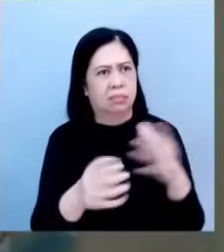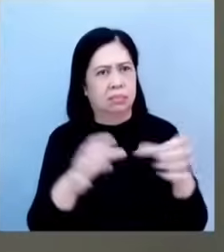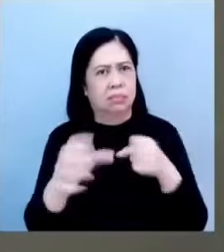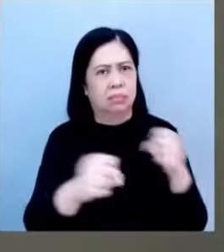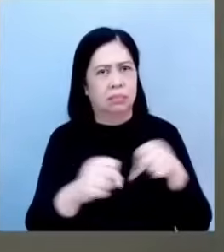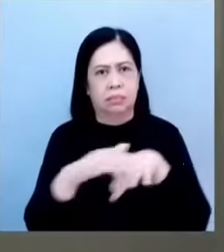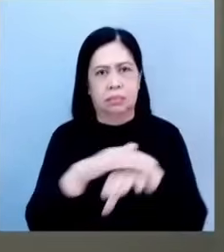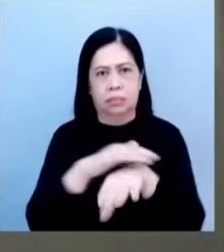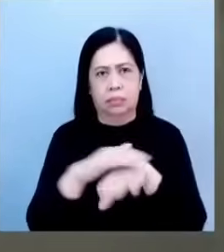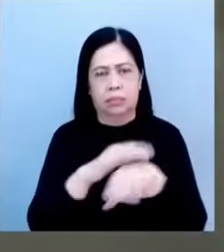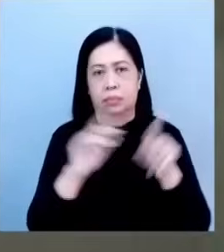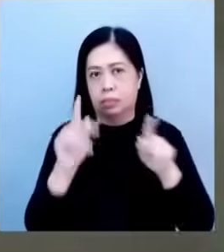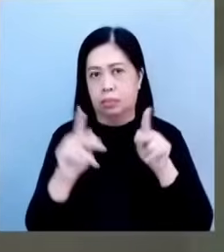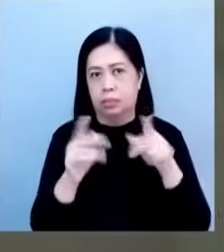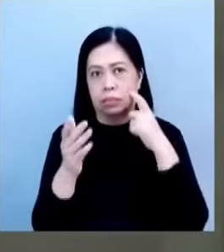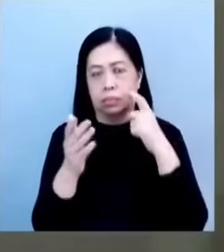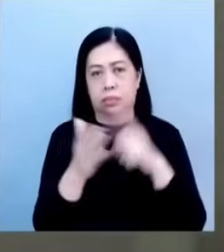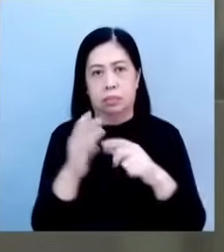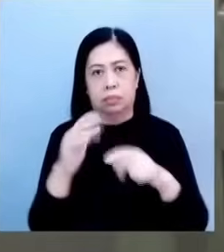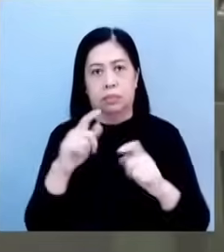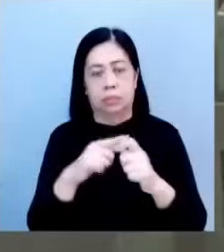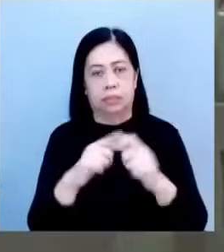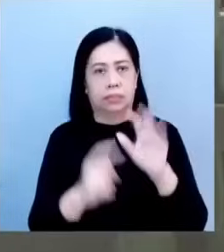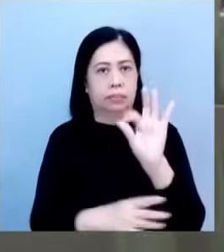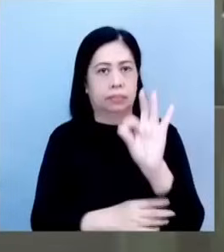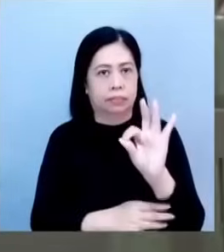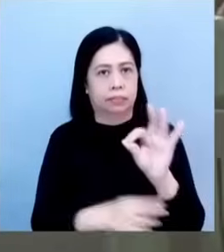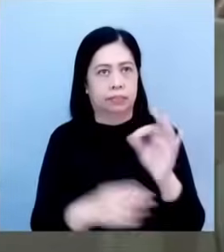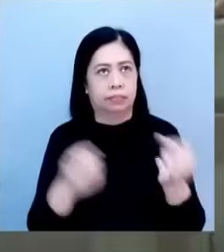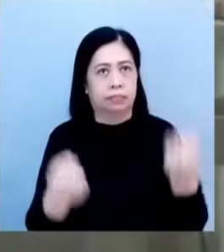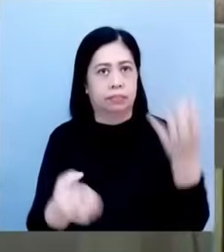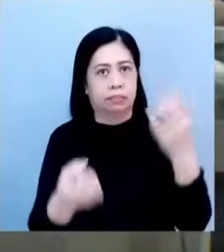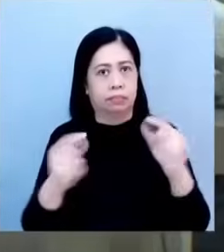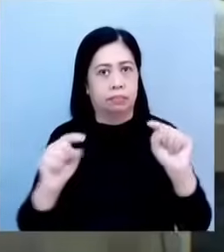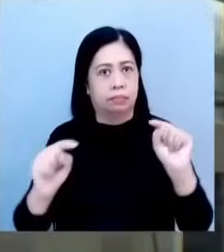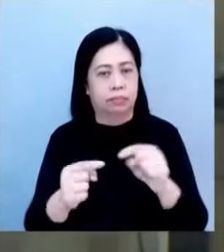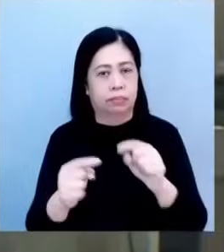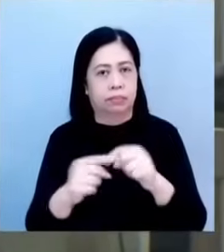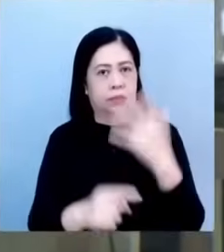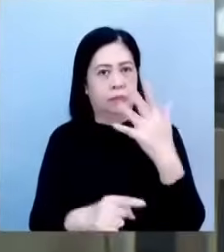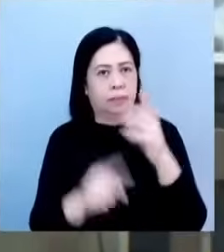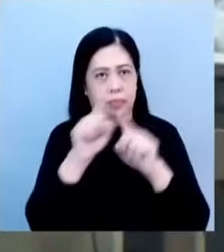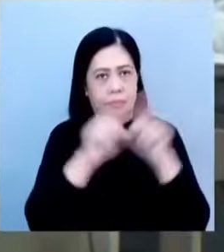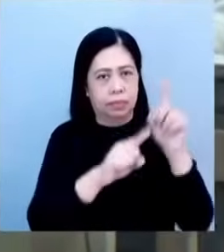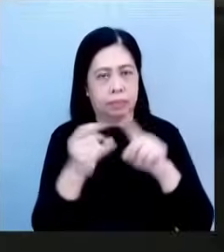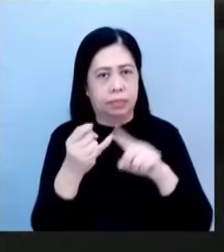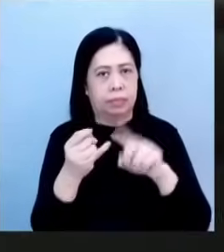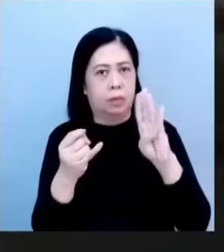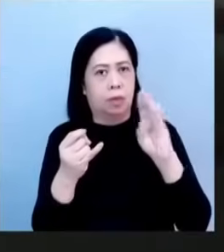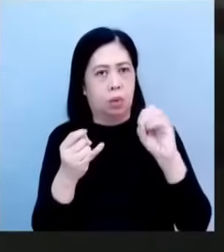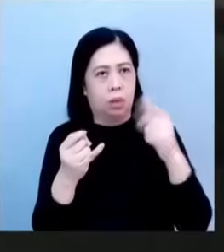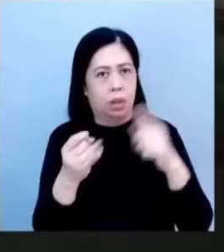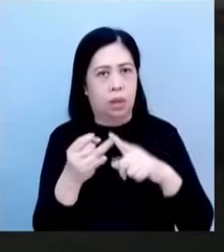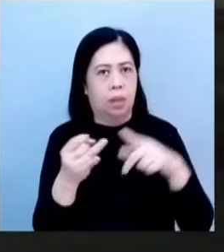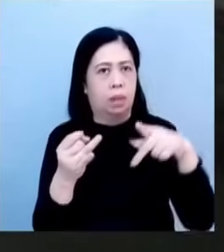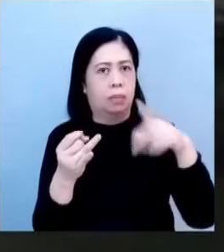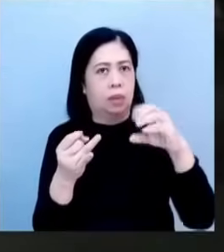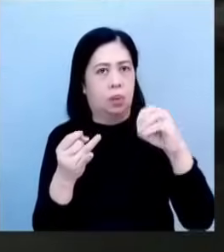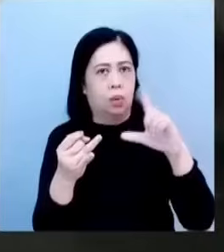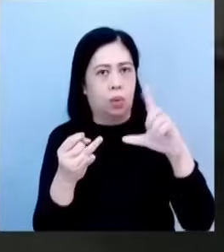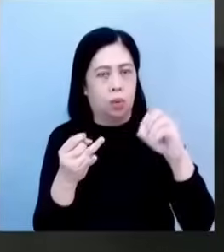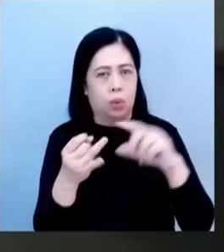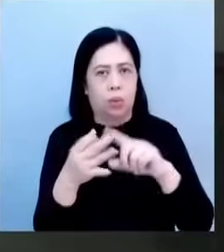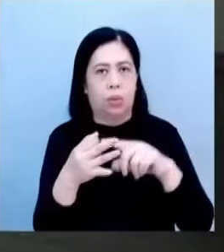Herbosa noted that among the top 9 firecrackers that caused injuries were 5-star Boga, Piccolo, and Plaplau, which